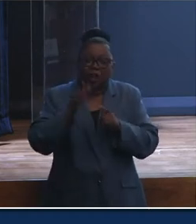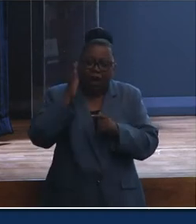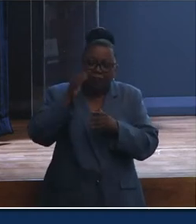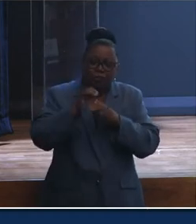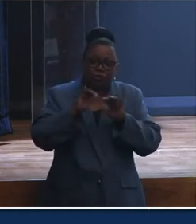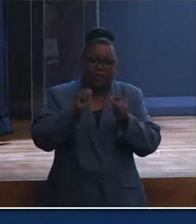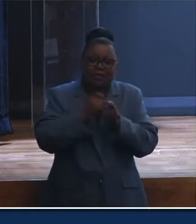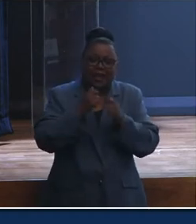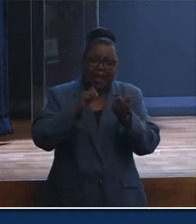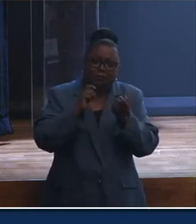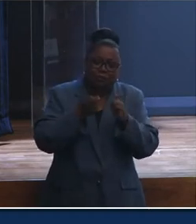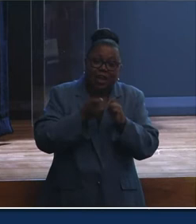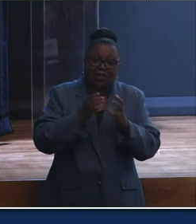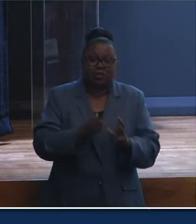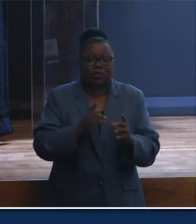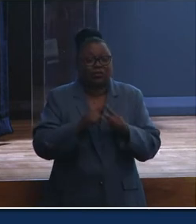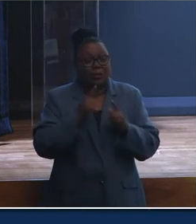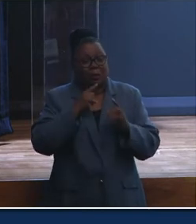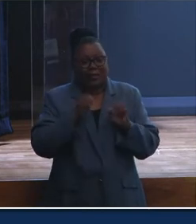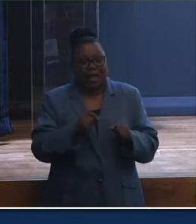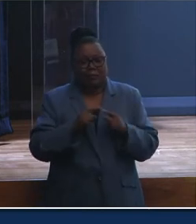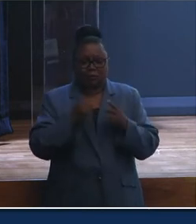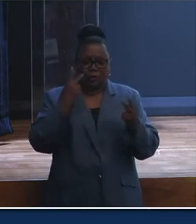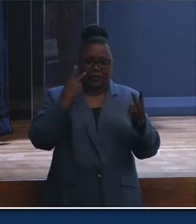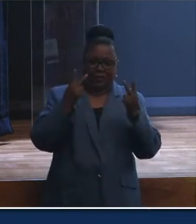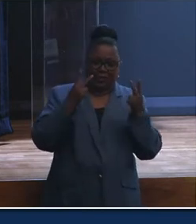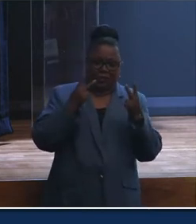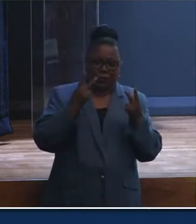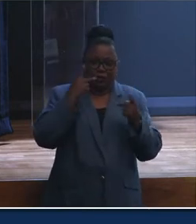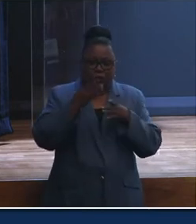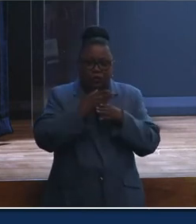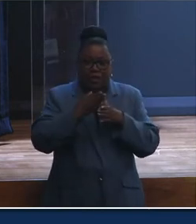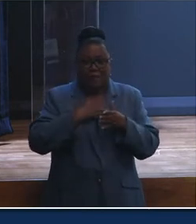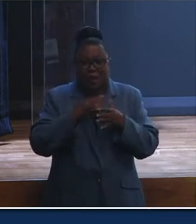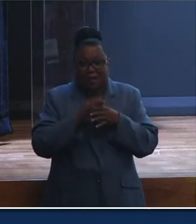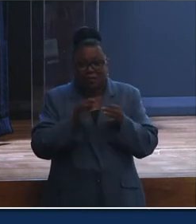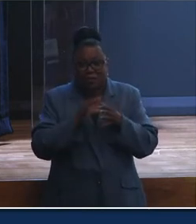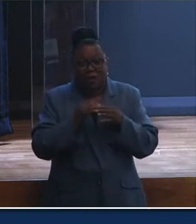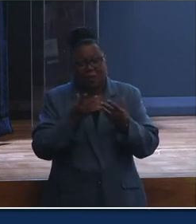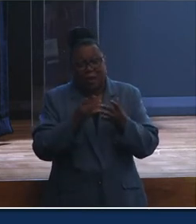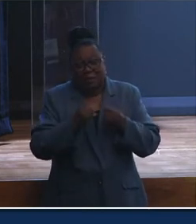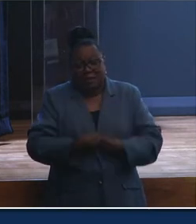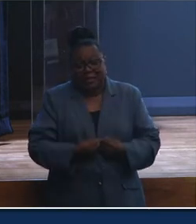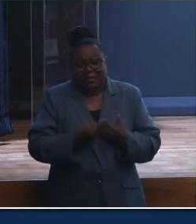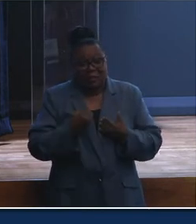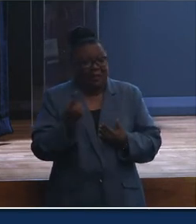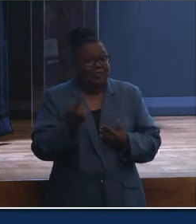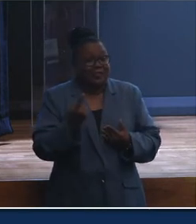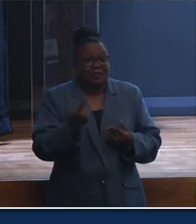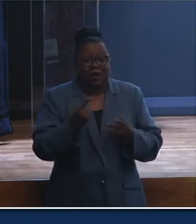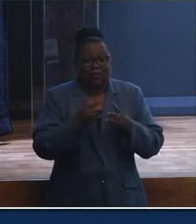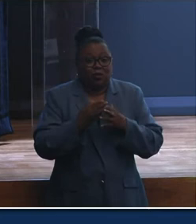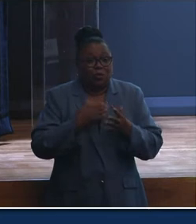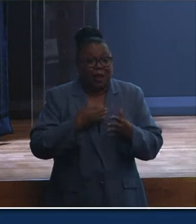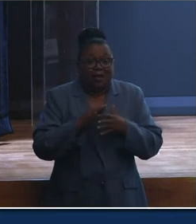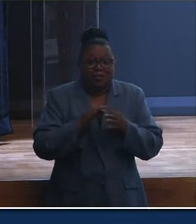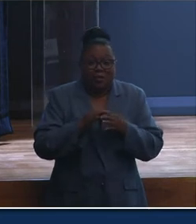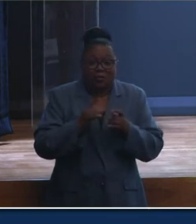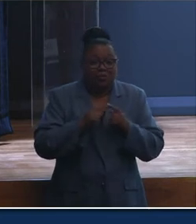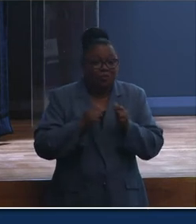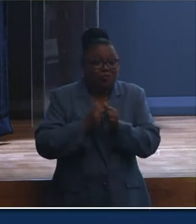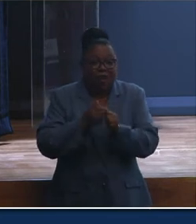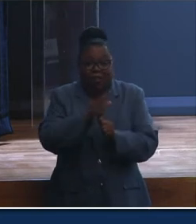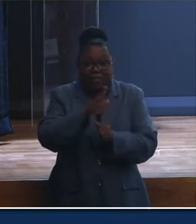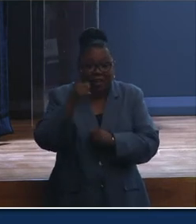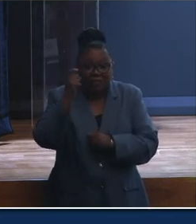future game changers. And so to be able to be visible, to be able to share my story and maybe inspire somebody through my story to follow